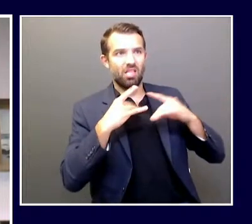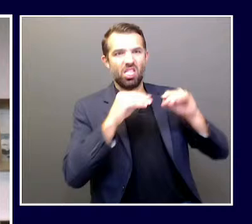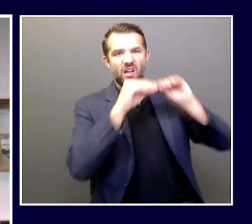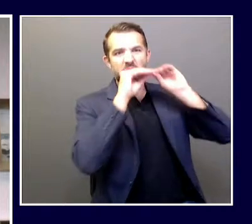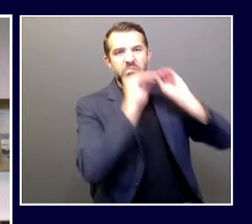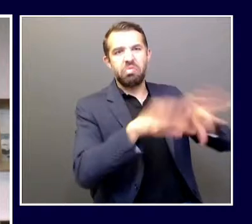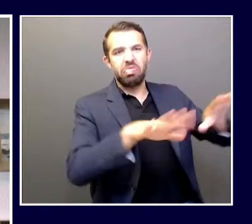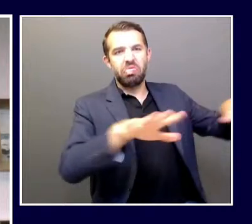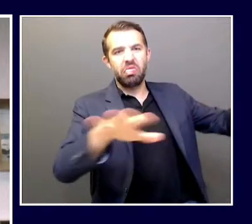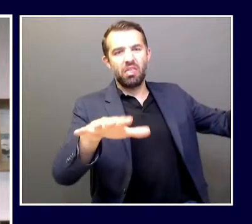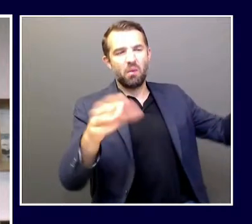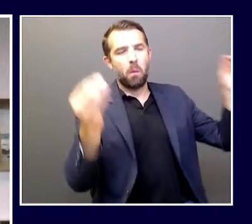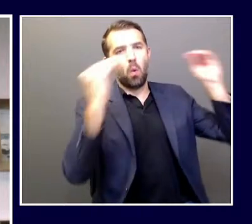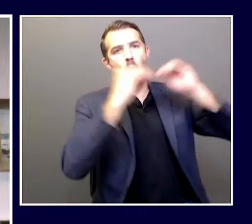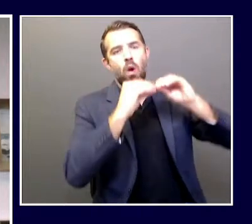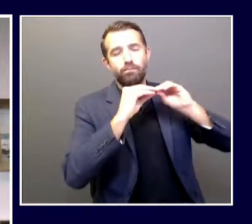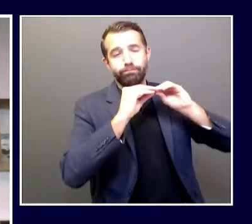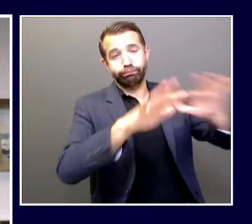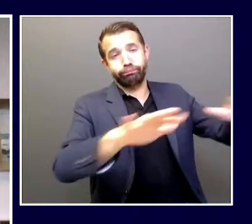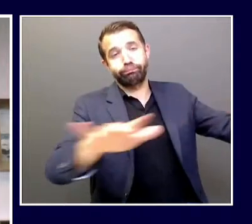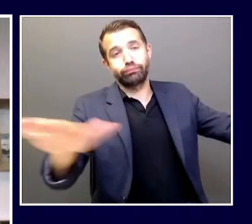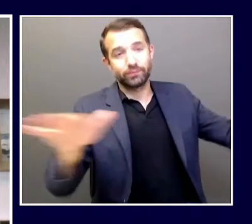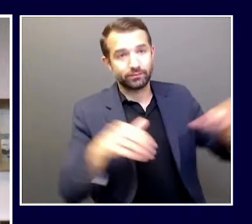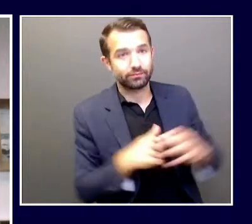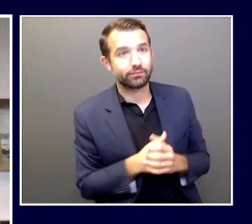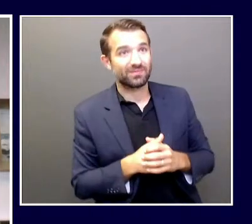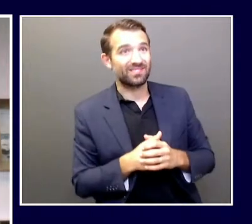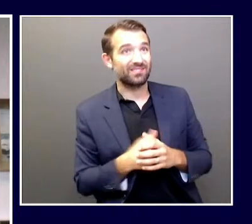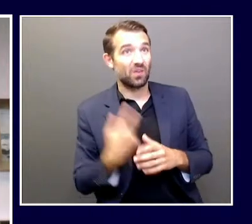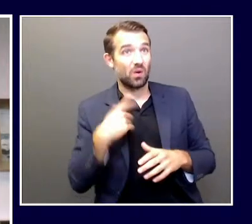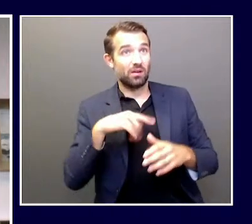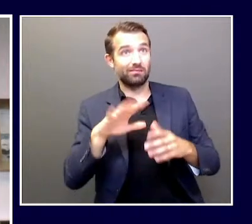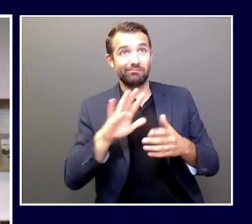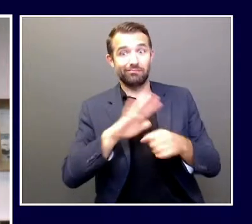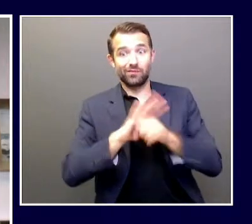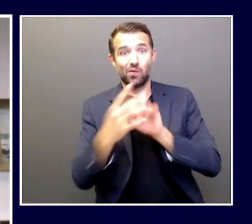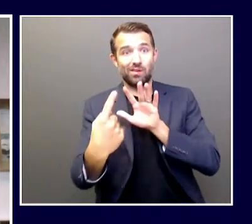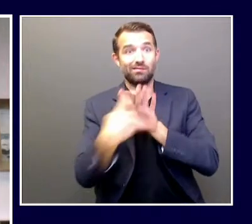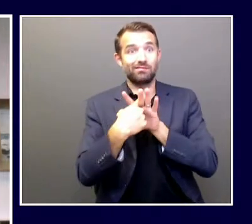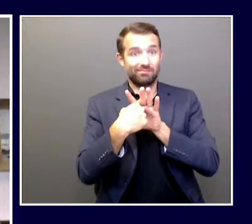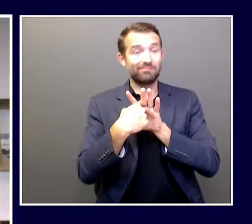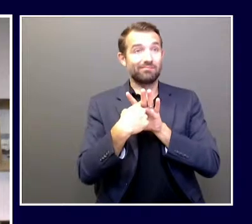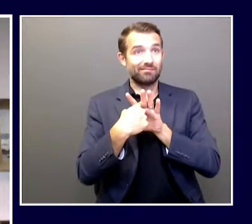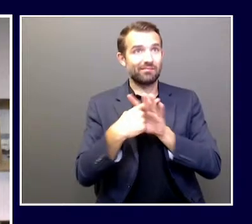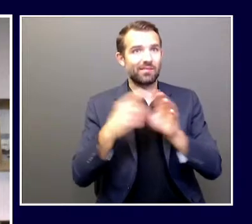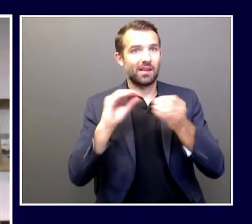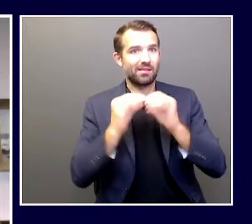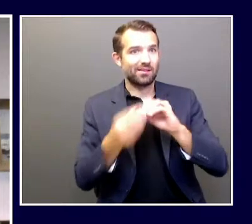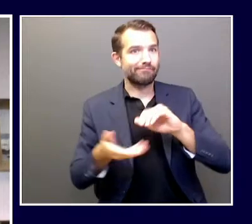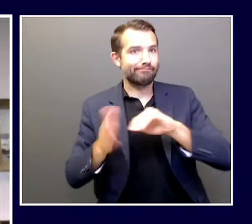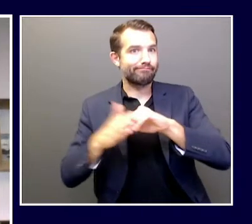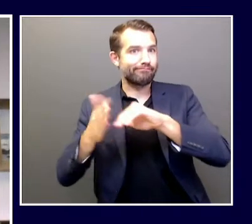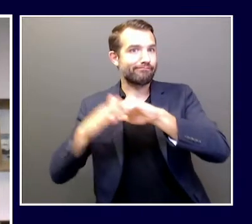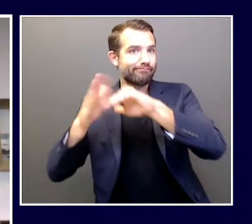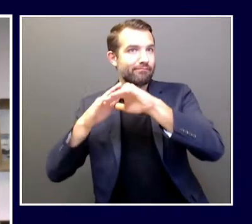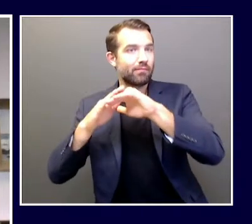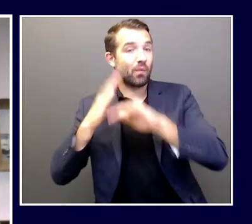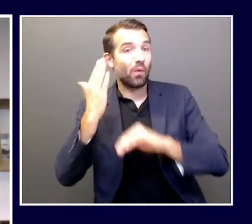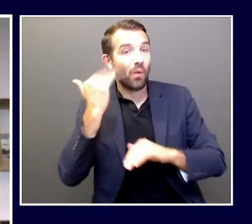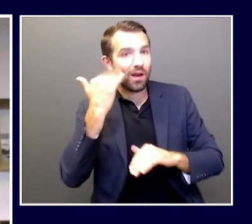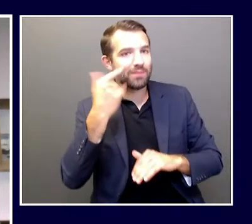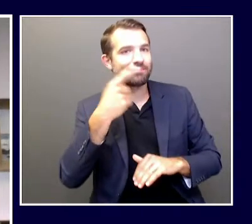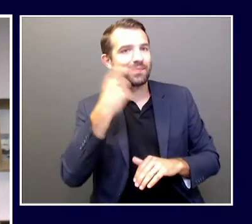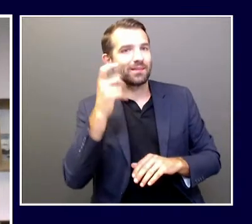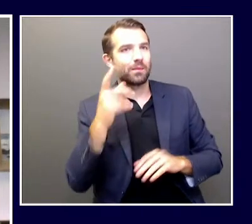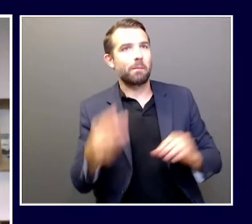breakthrough cases nationwide have gone up is that there are simply more vaccinated people. There are models that run the